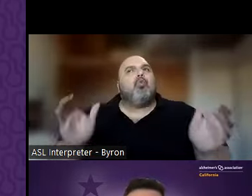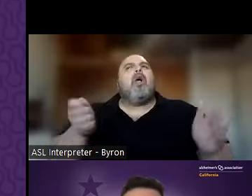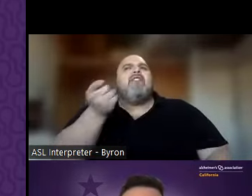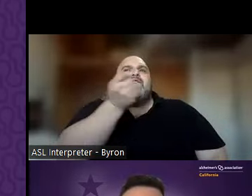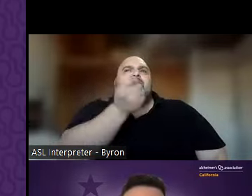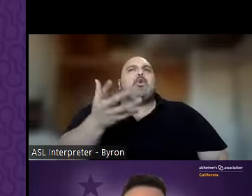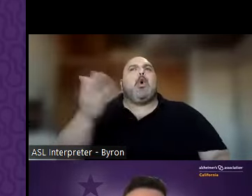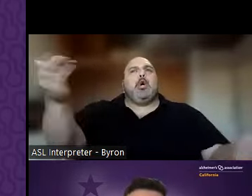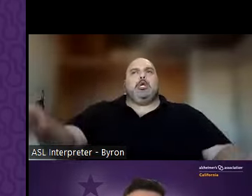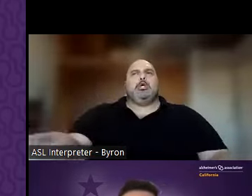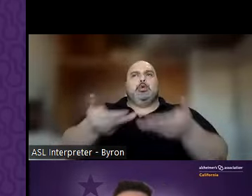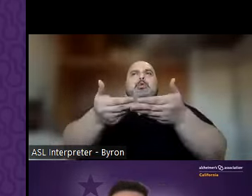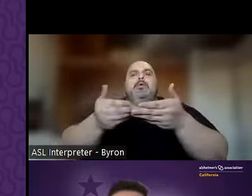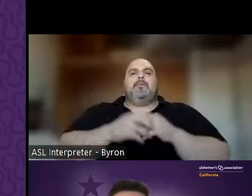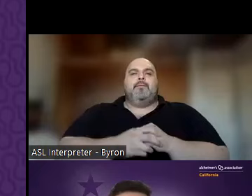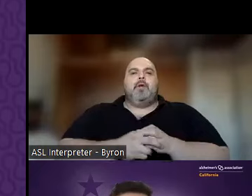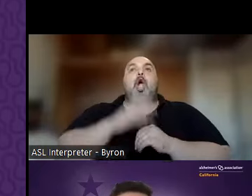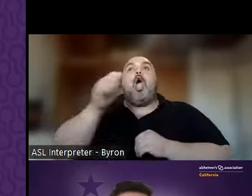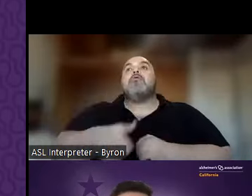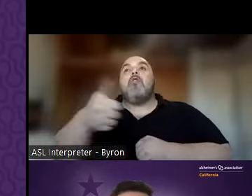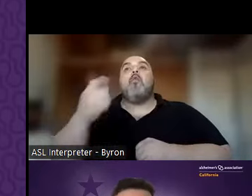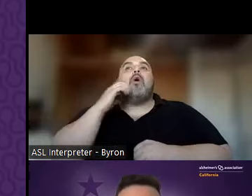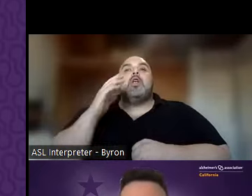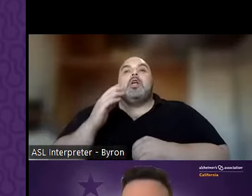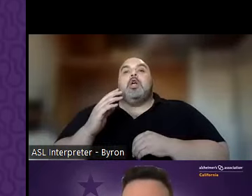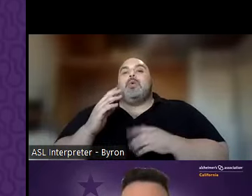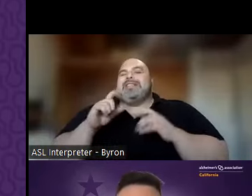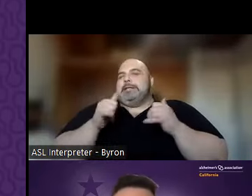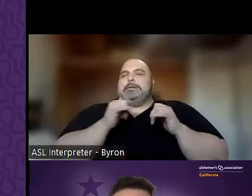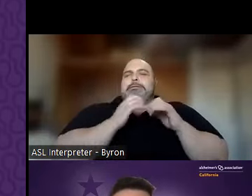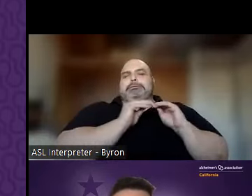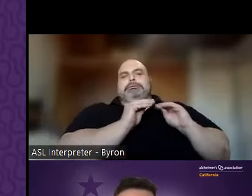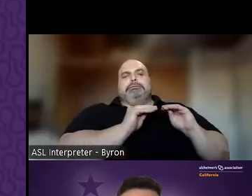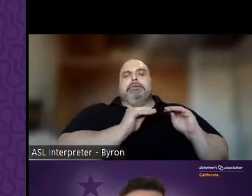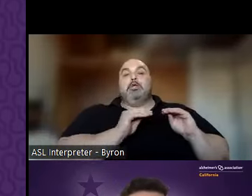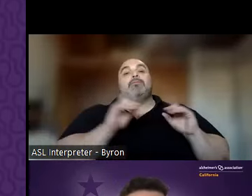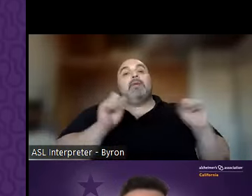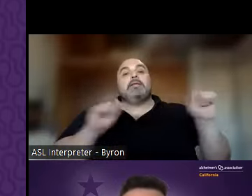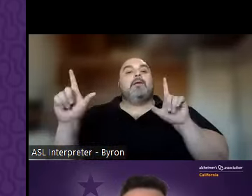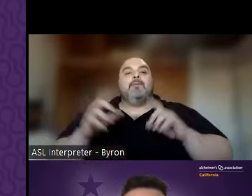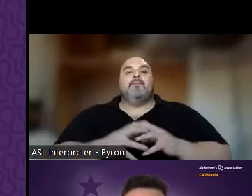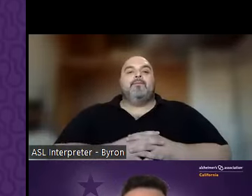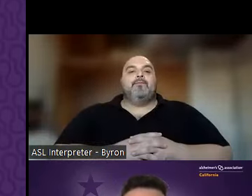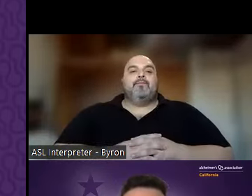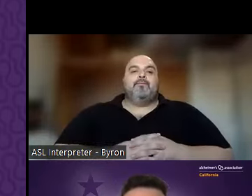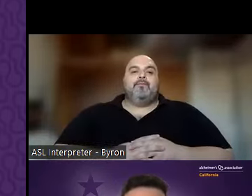and then there's another one that we're still kind of working on. So next slide, please.